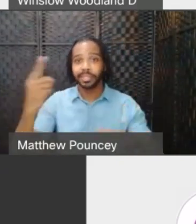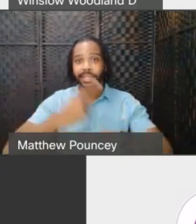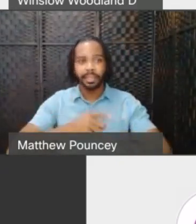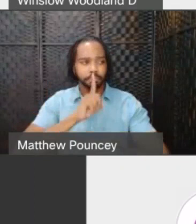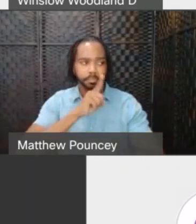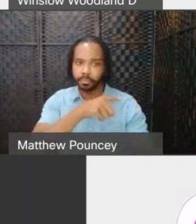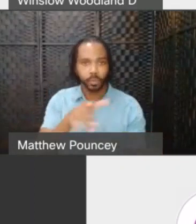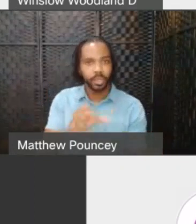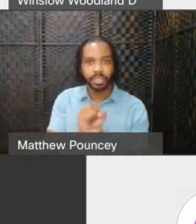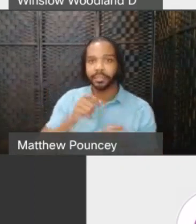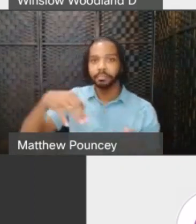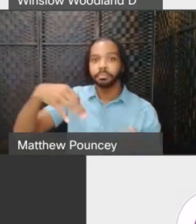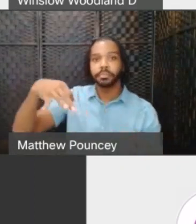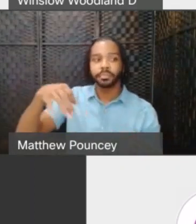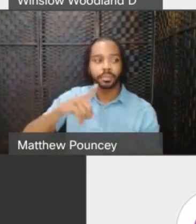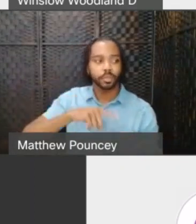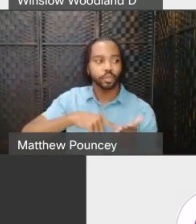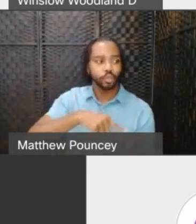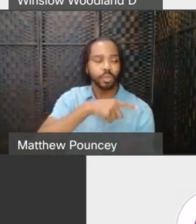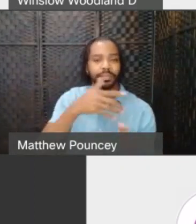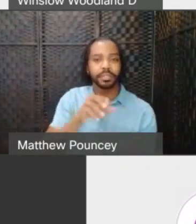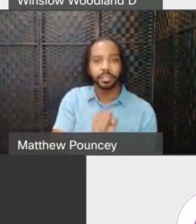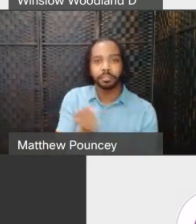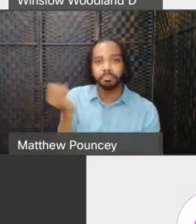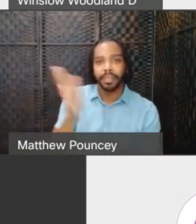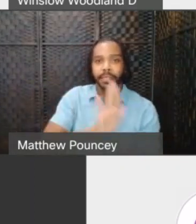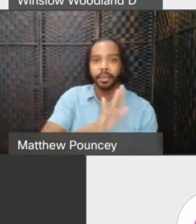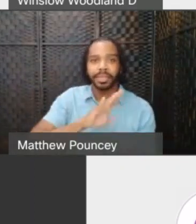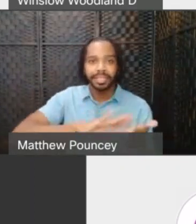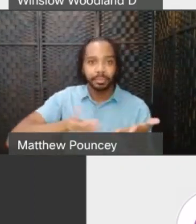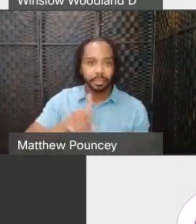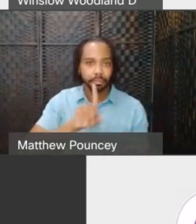that indicates that they submitted their exemption.